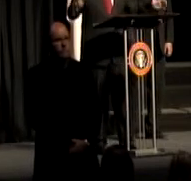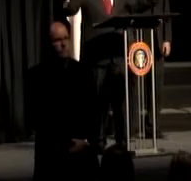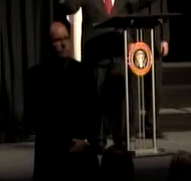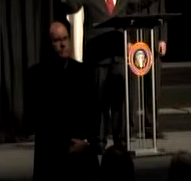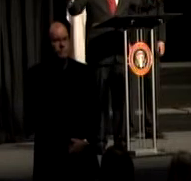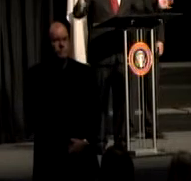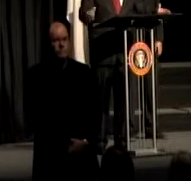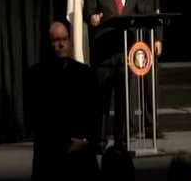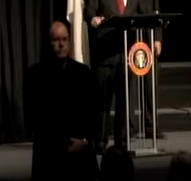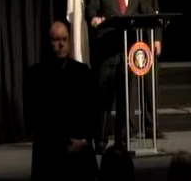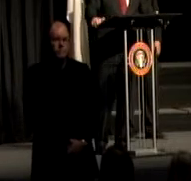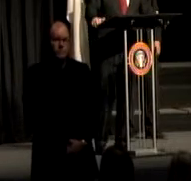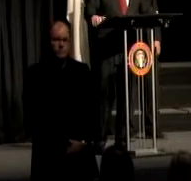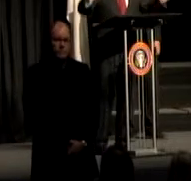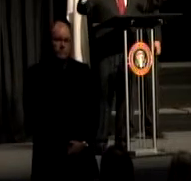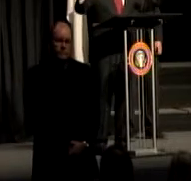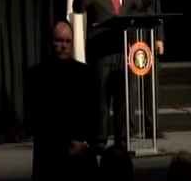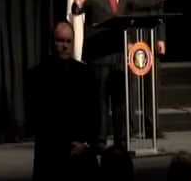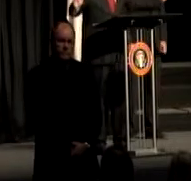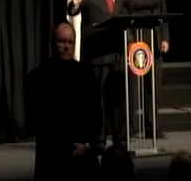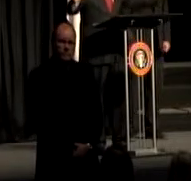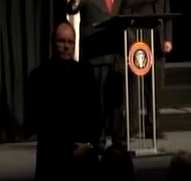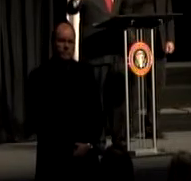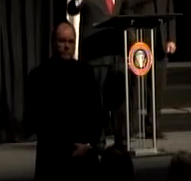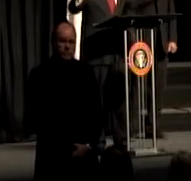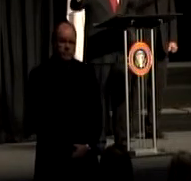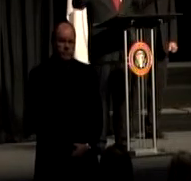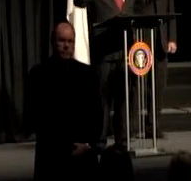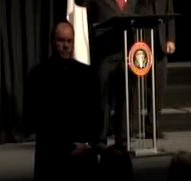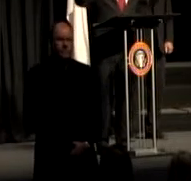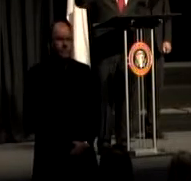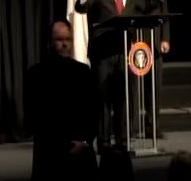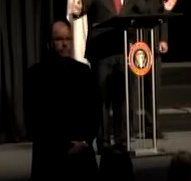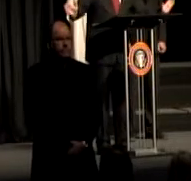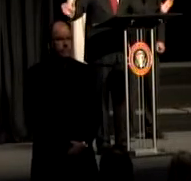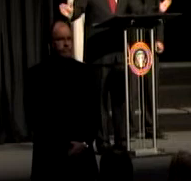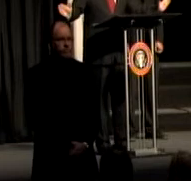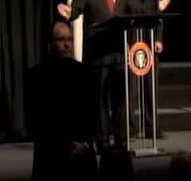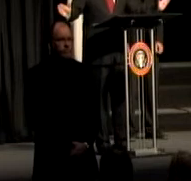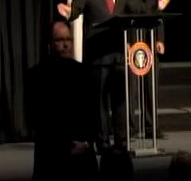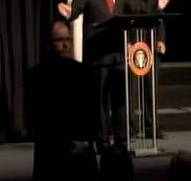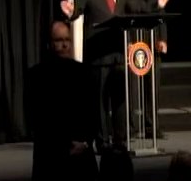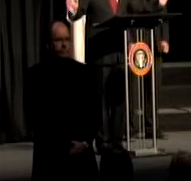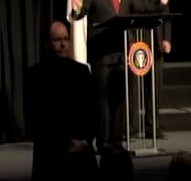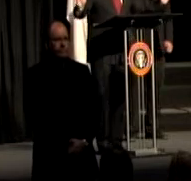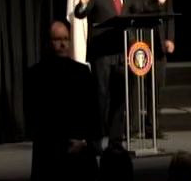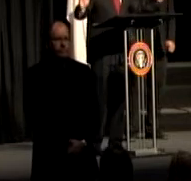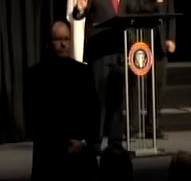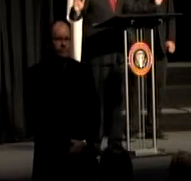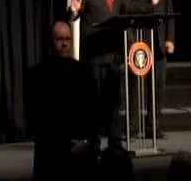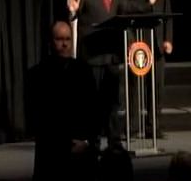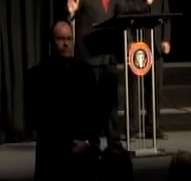rejoice always I believe a church service is not a memorial service I